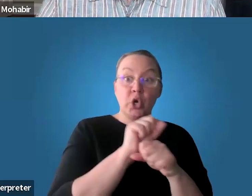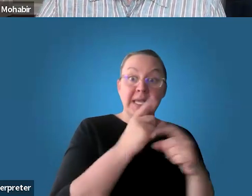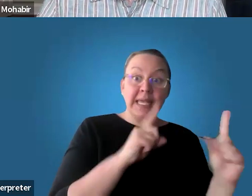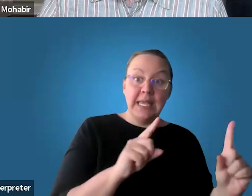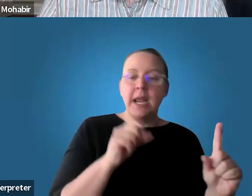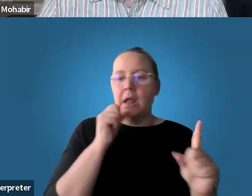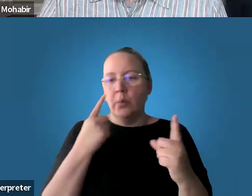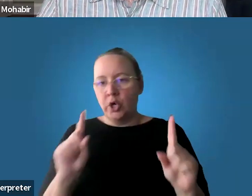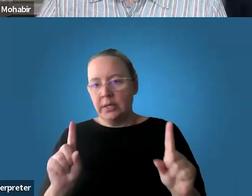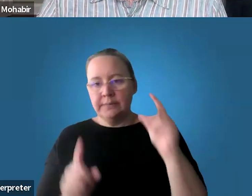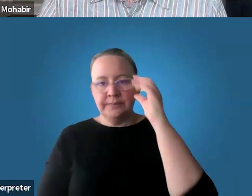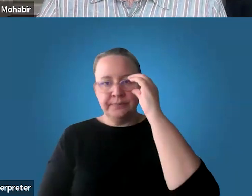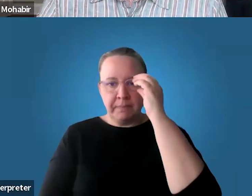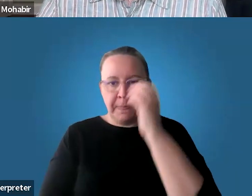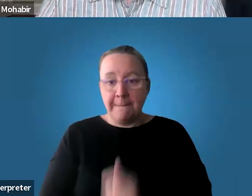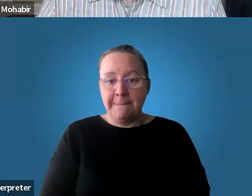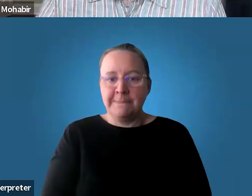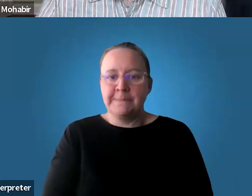working.